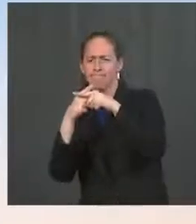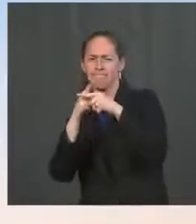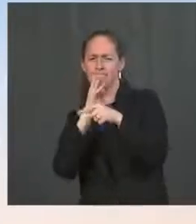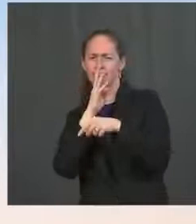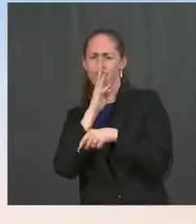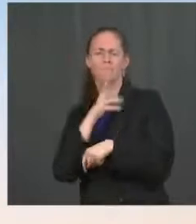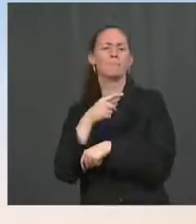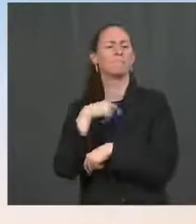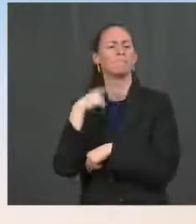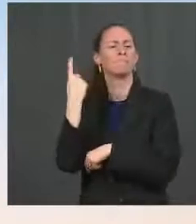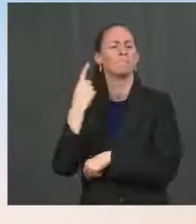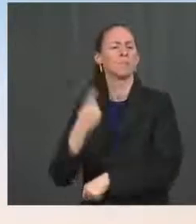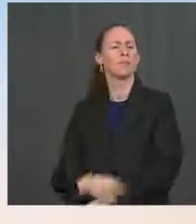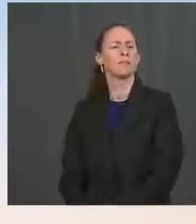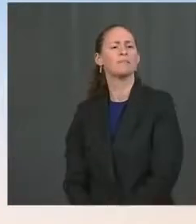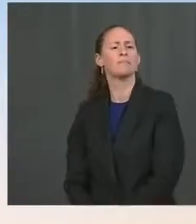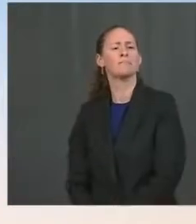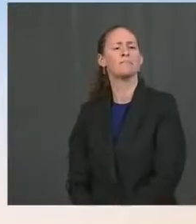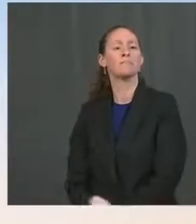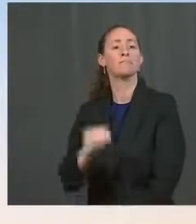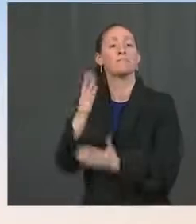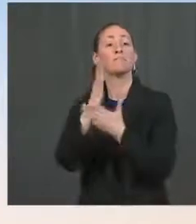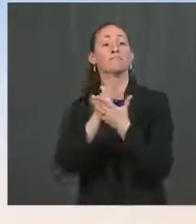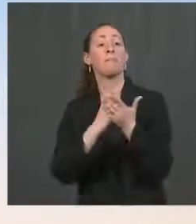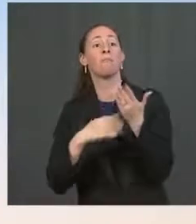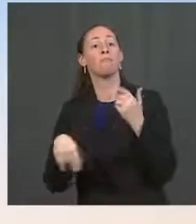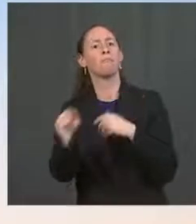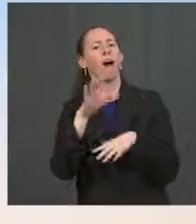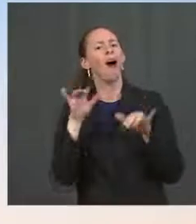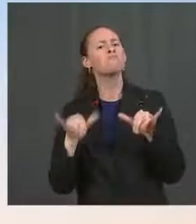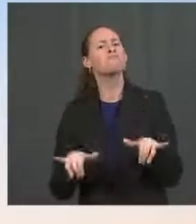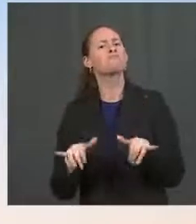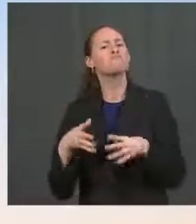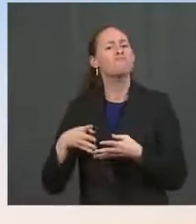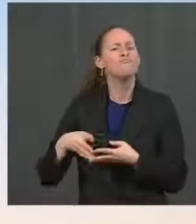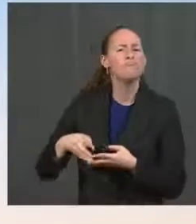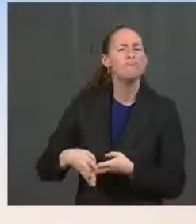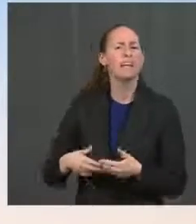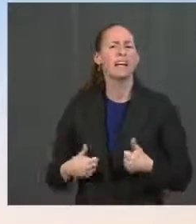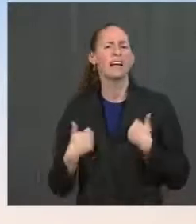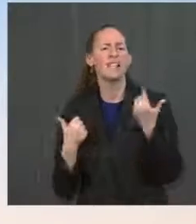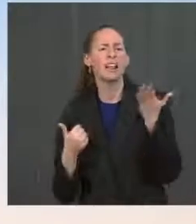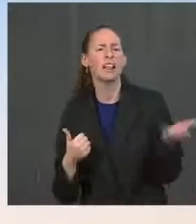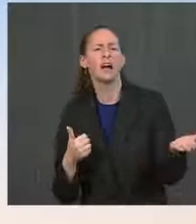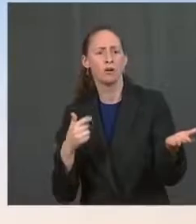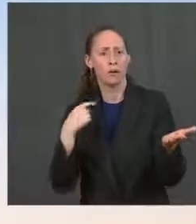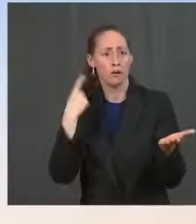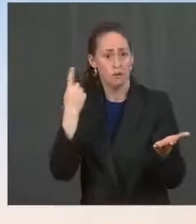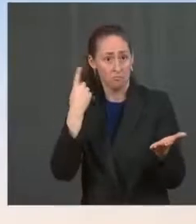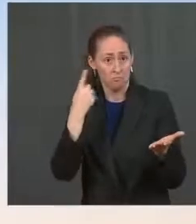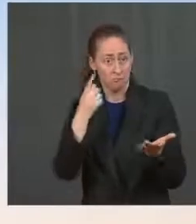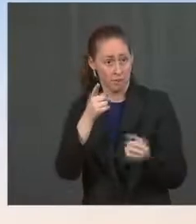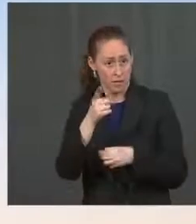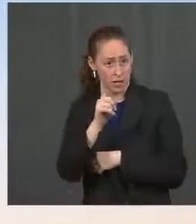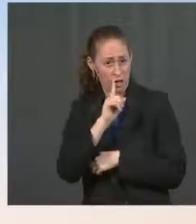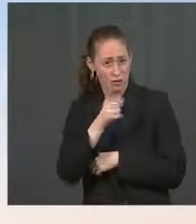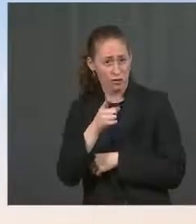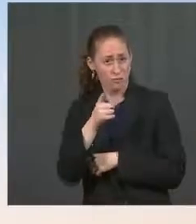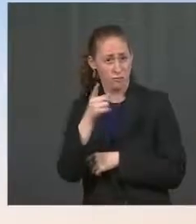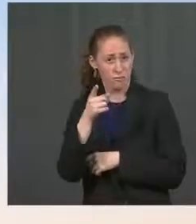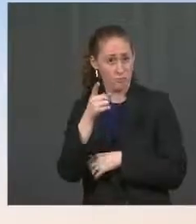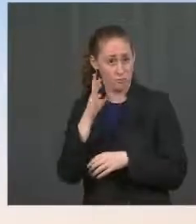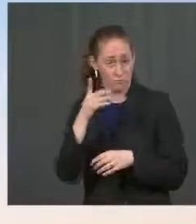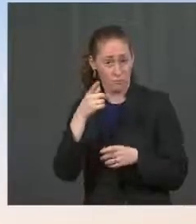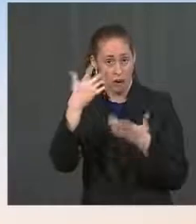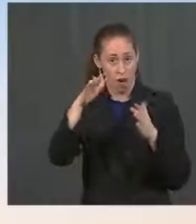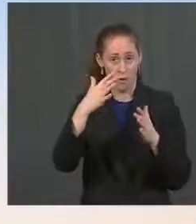at the airport. Did the number that you were referring to this morning on Morning Joe, did that include permanent legal residents? Does the administration